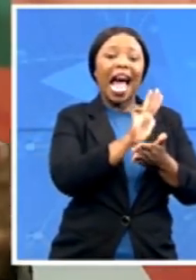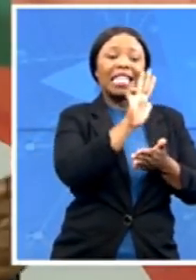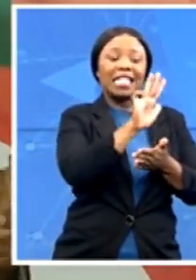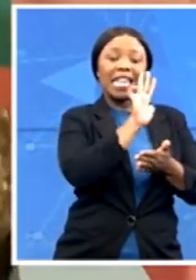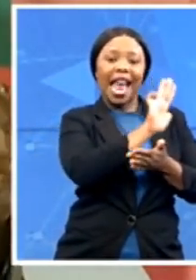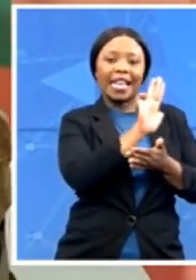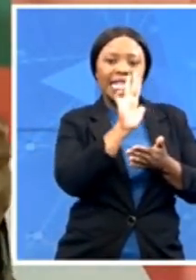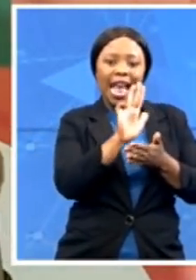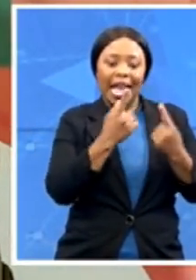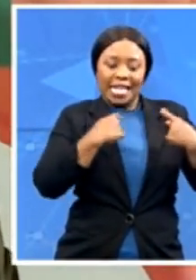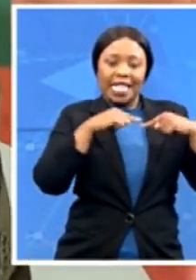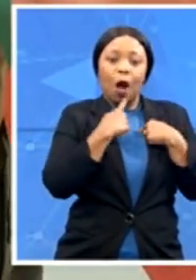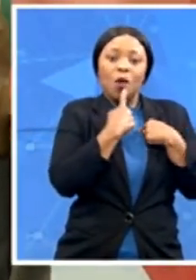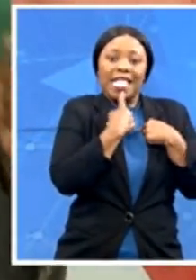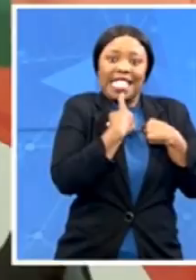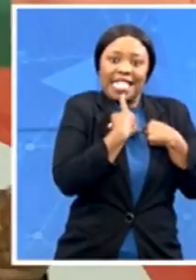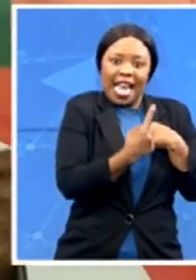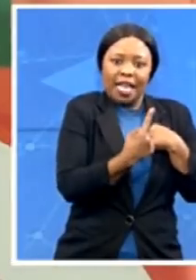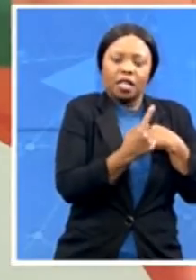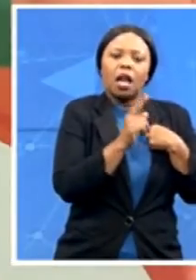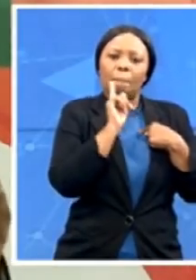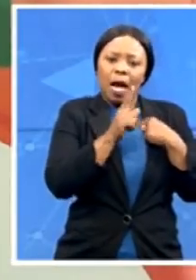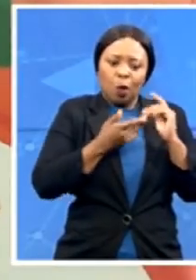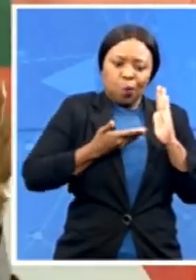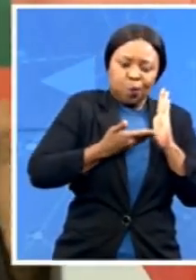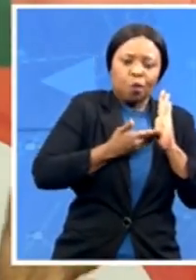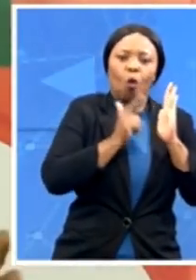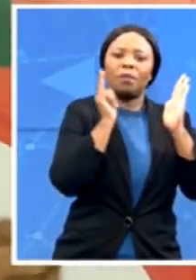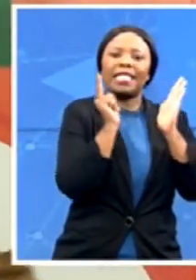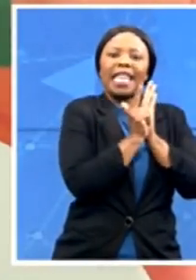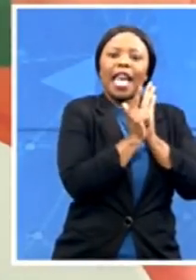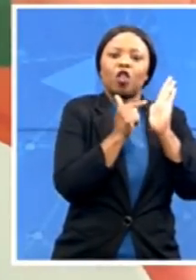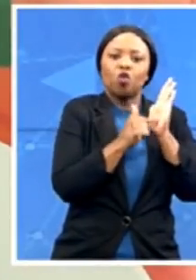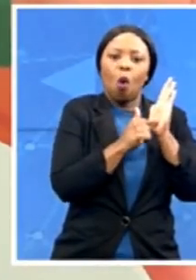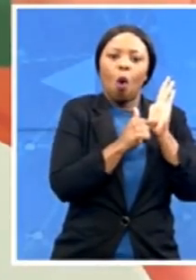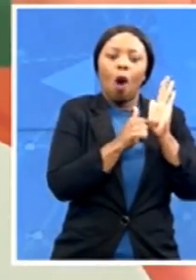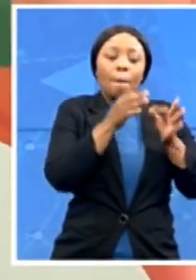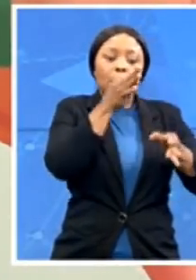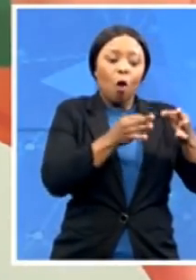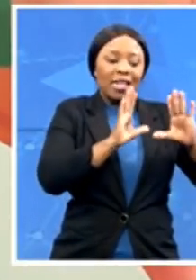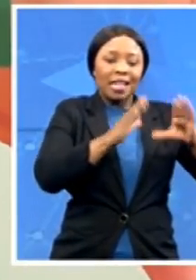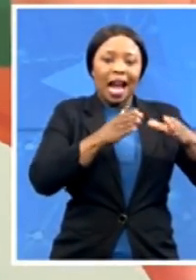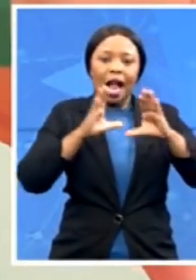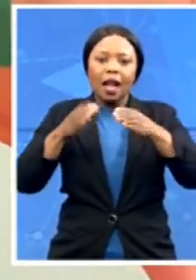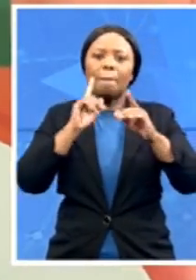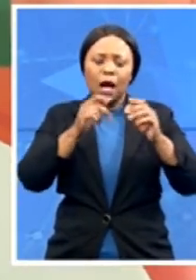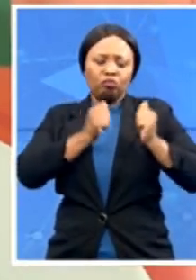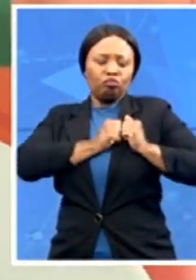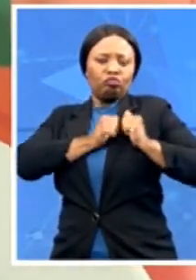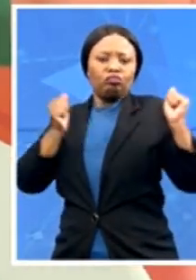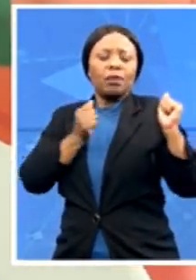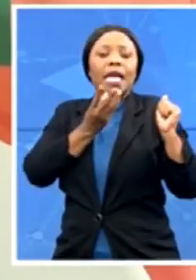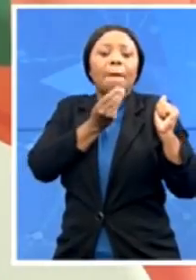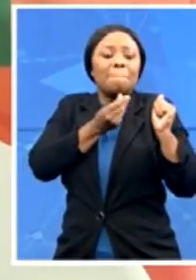makwenza umthetho othi iiparti zideklarishe uba imali ziyithatha phi. Ingabika